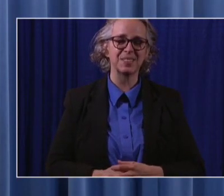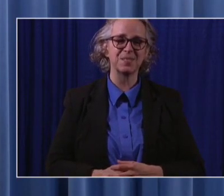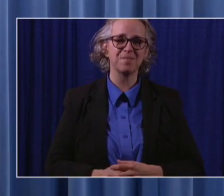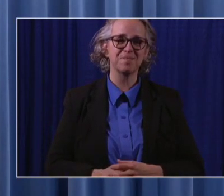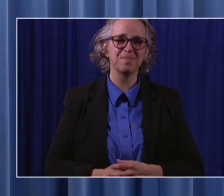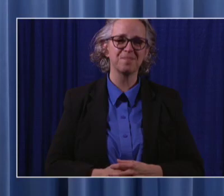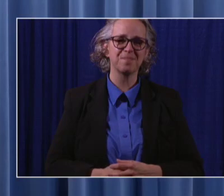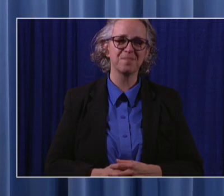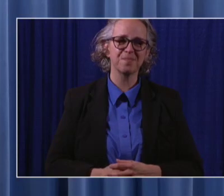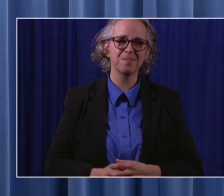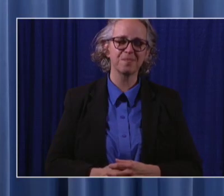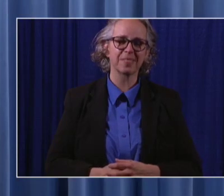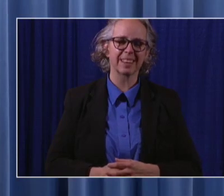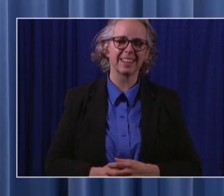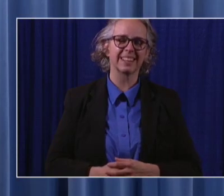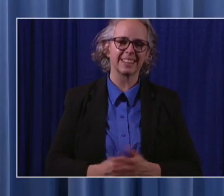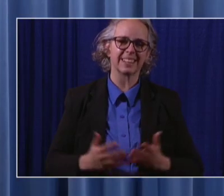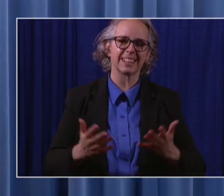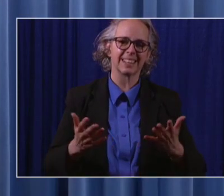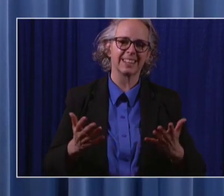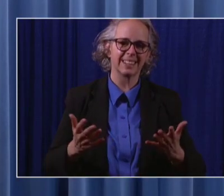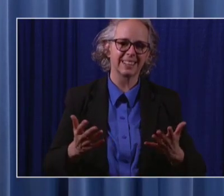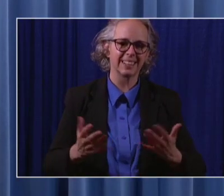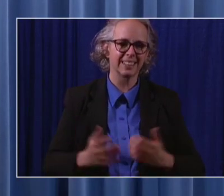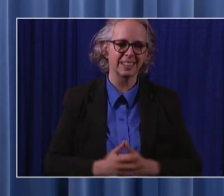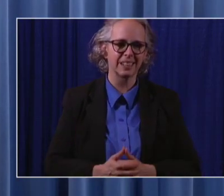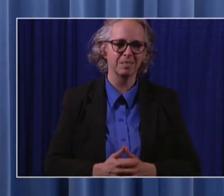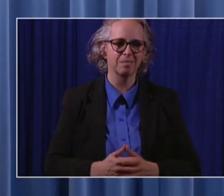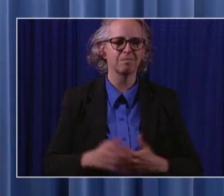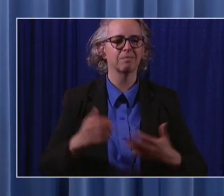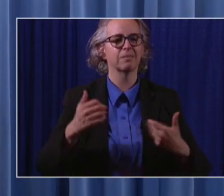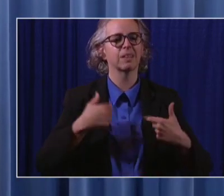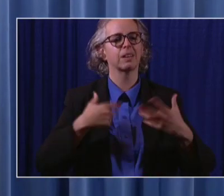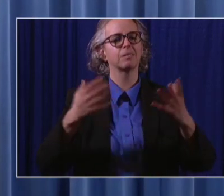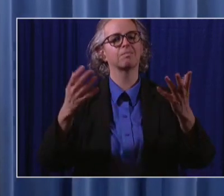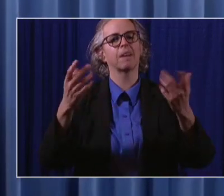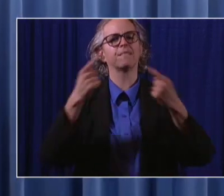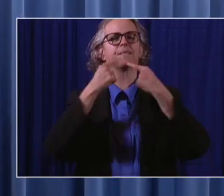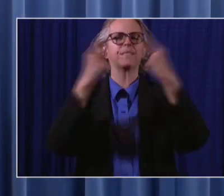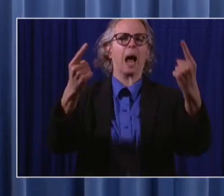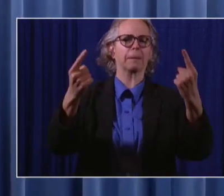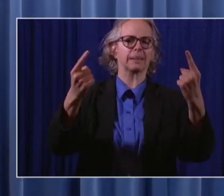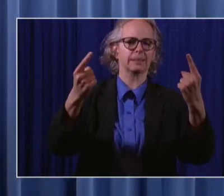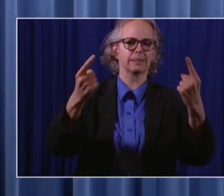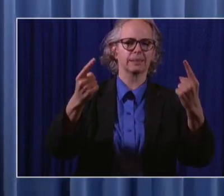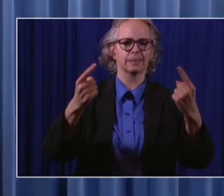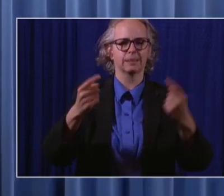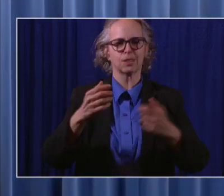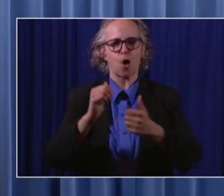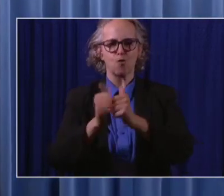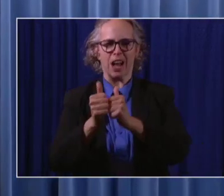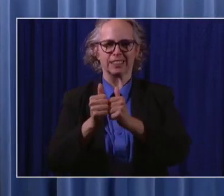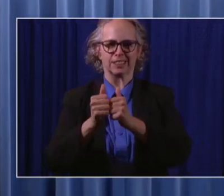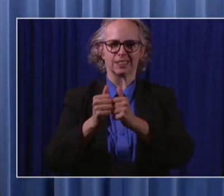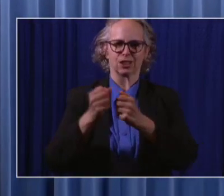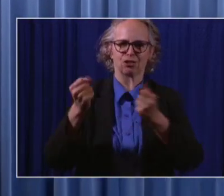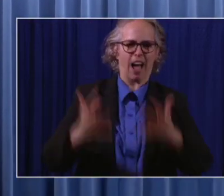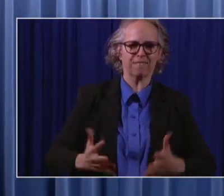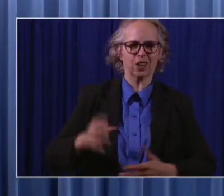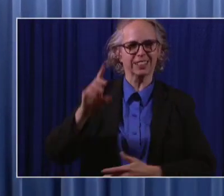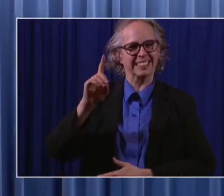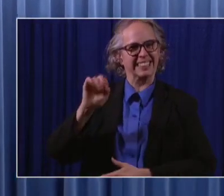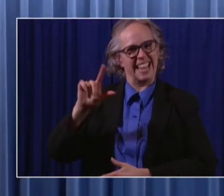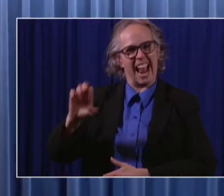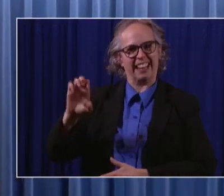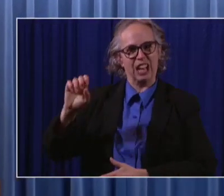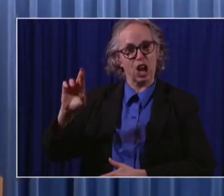We have a message from famed race driver Dale Earnhardt Jr. Encourage everyone to